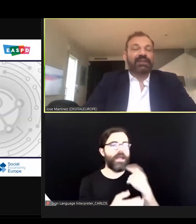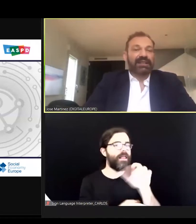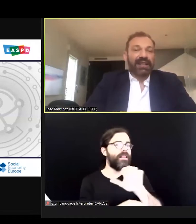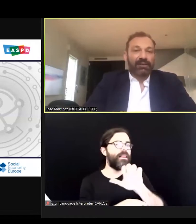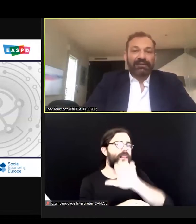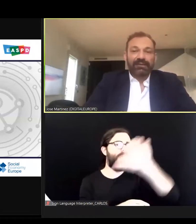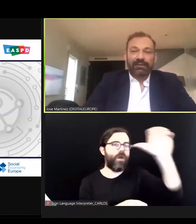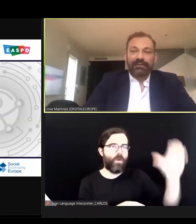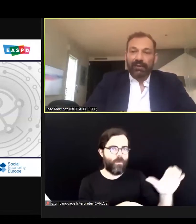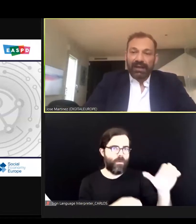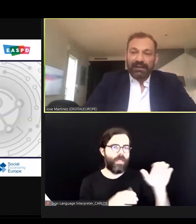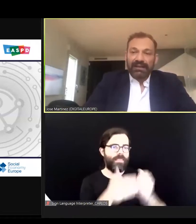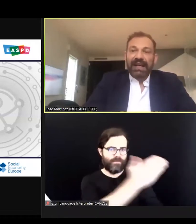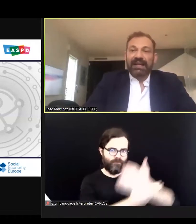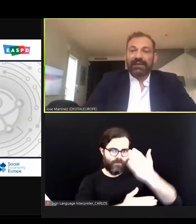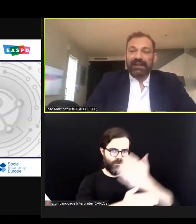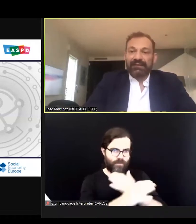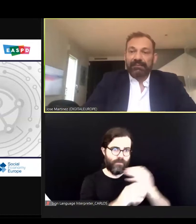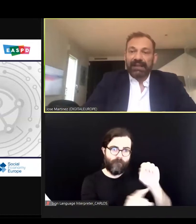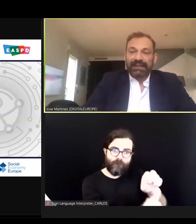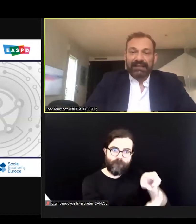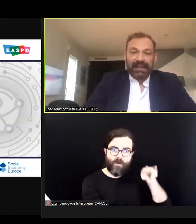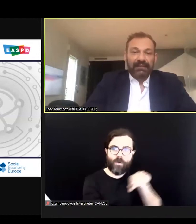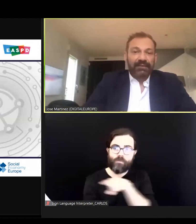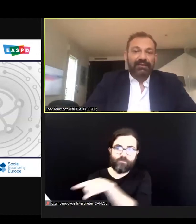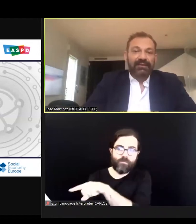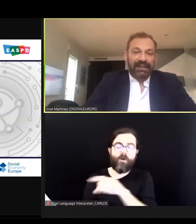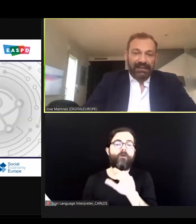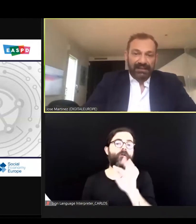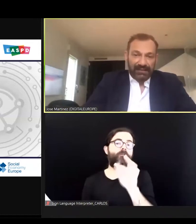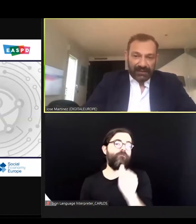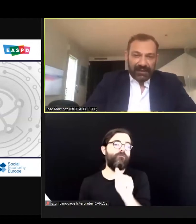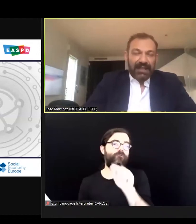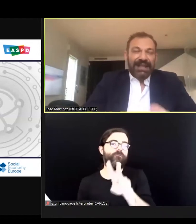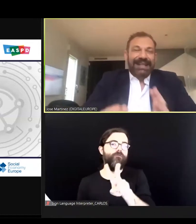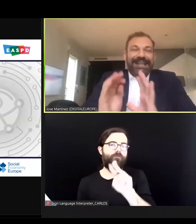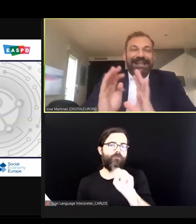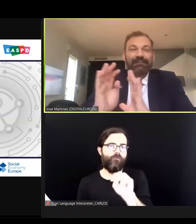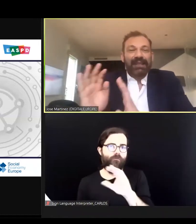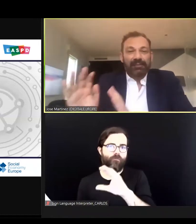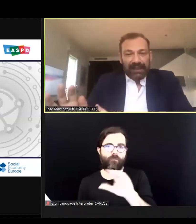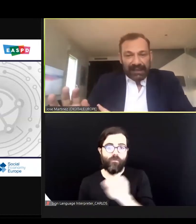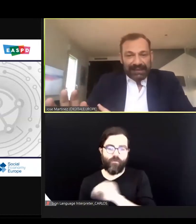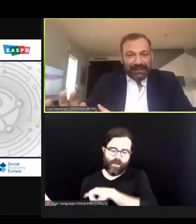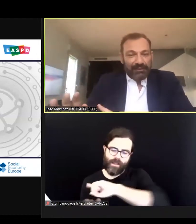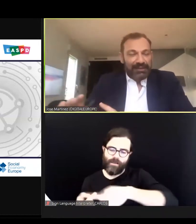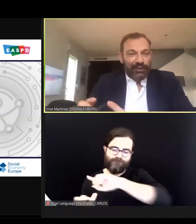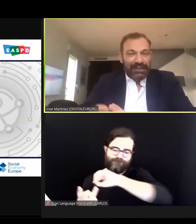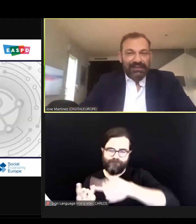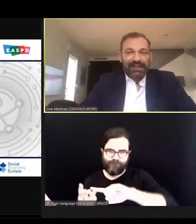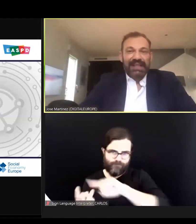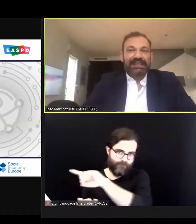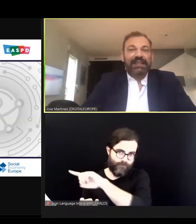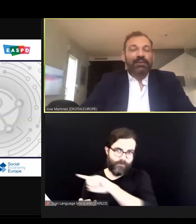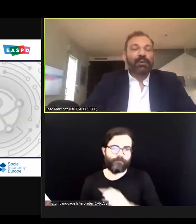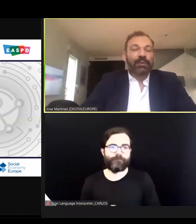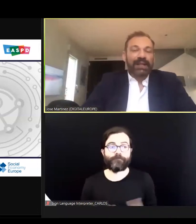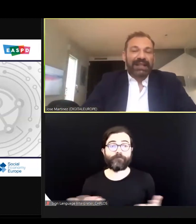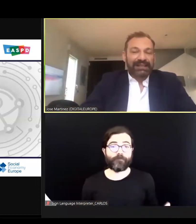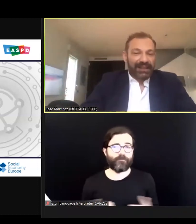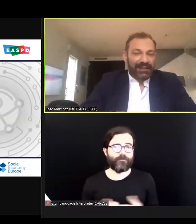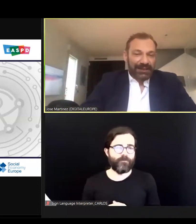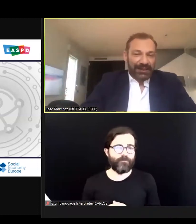Susanna Laurin from Funka, and Radev Palisek from Tiresia Center. Let me explain a little bit the logistic, and then we